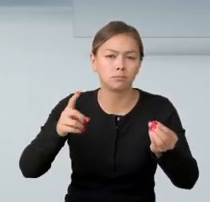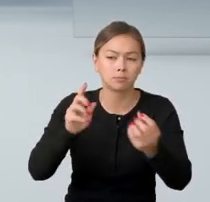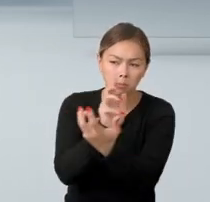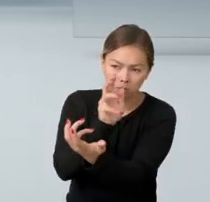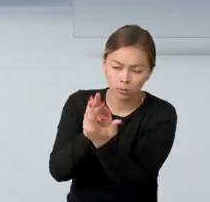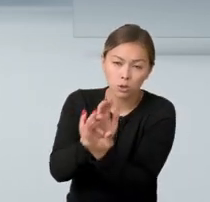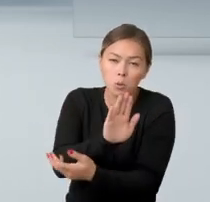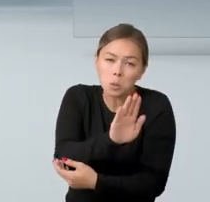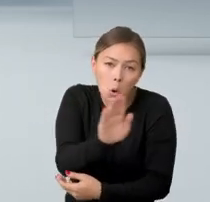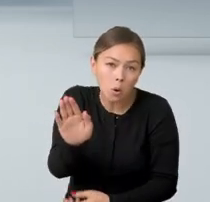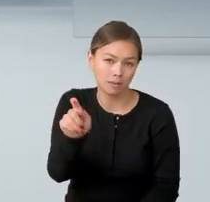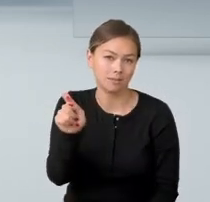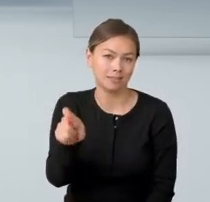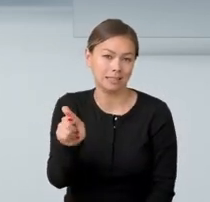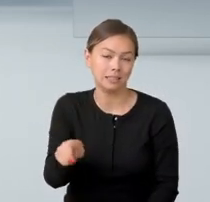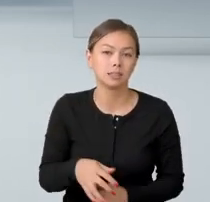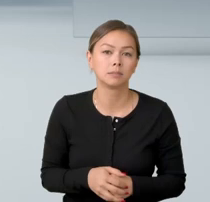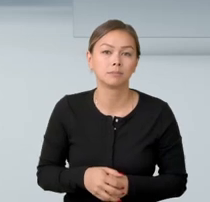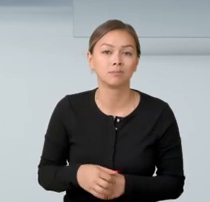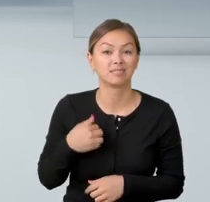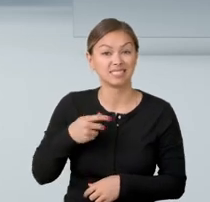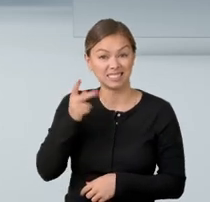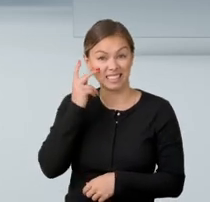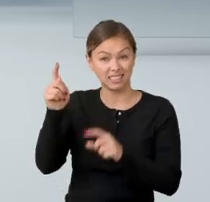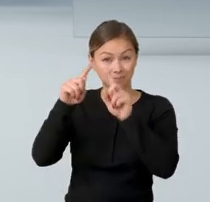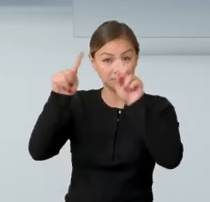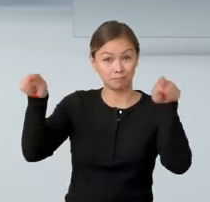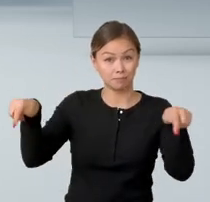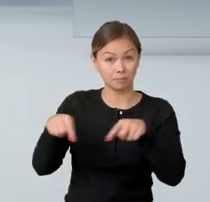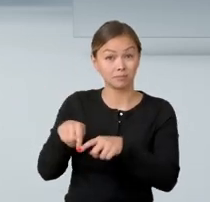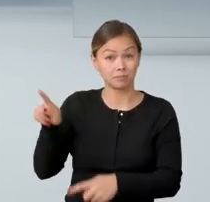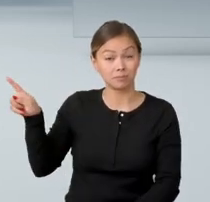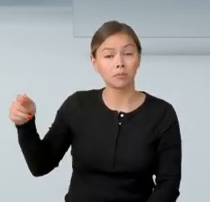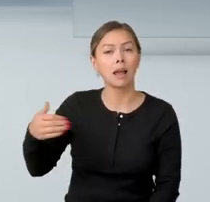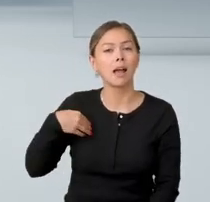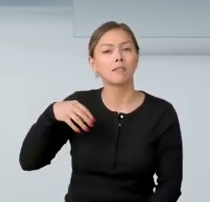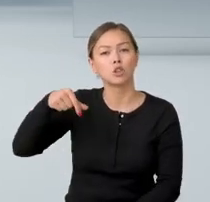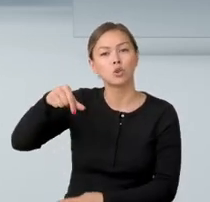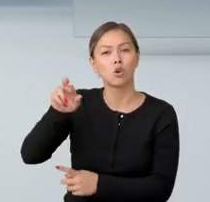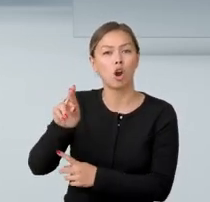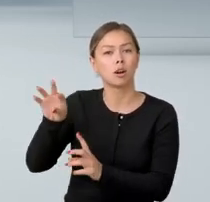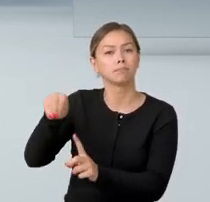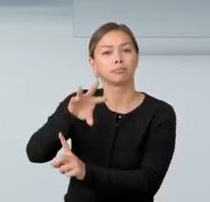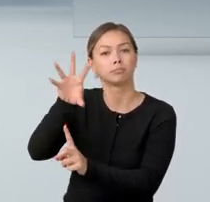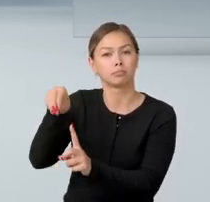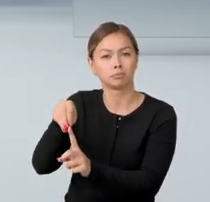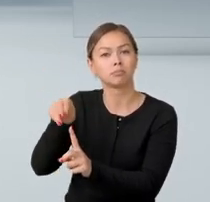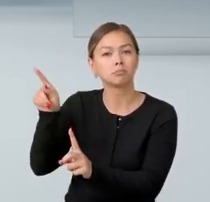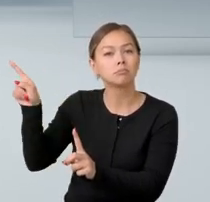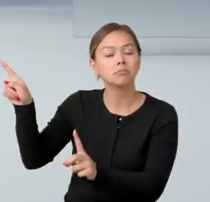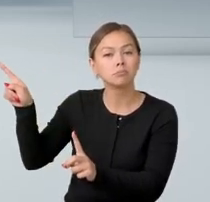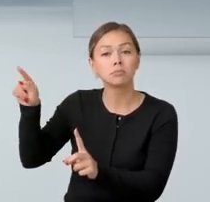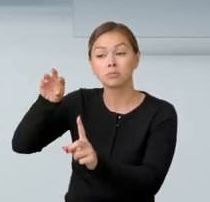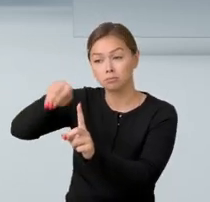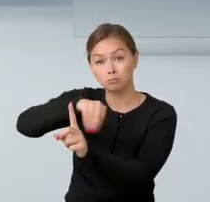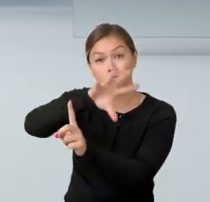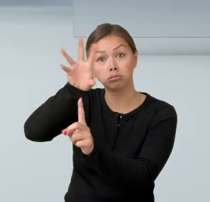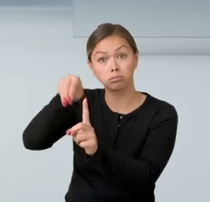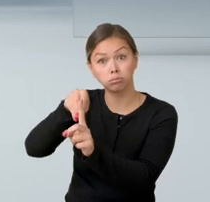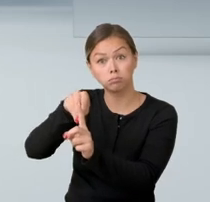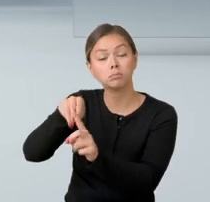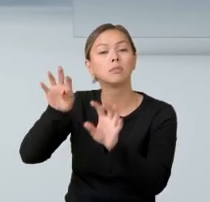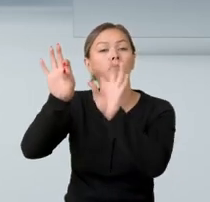cost to address this specific needs as you can see here in the screen